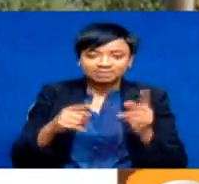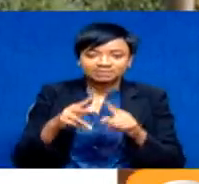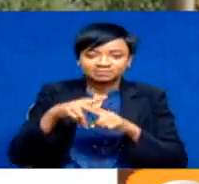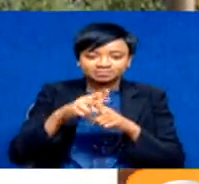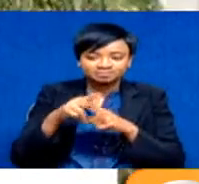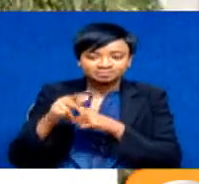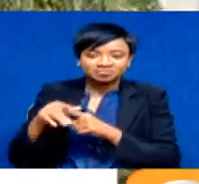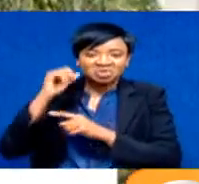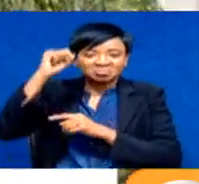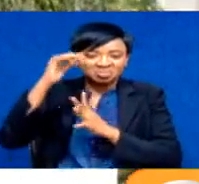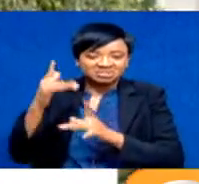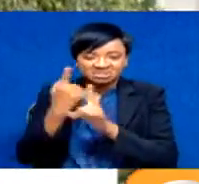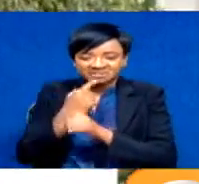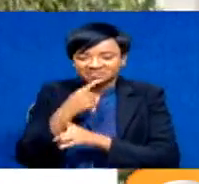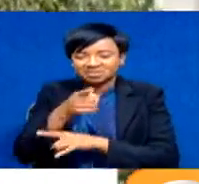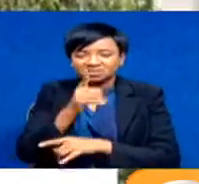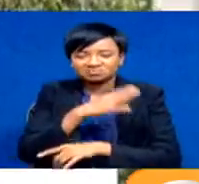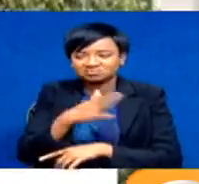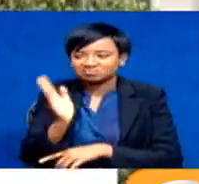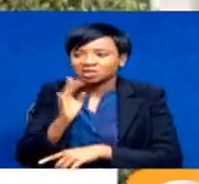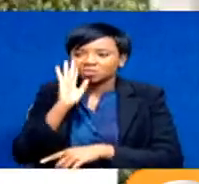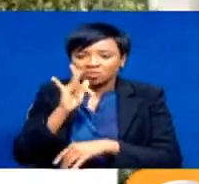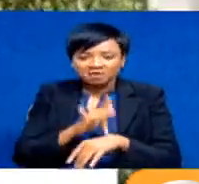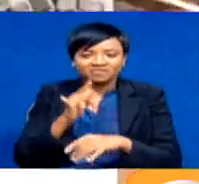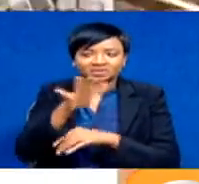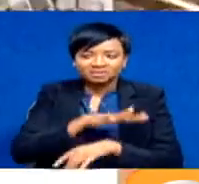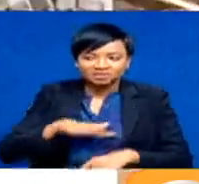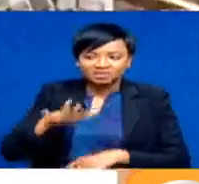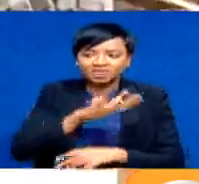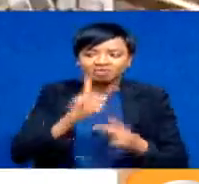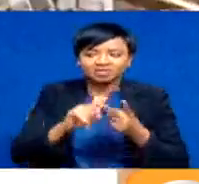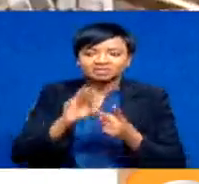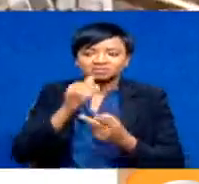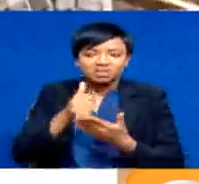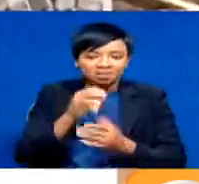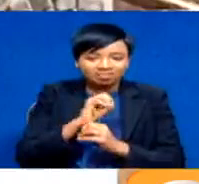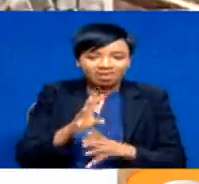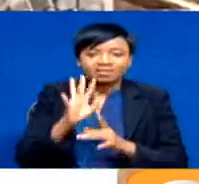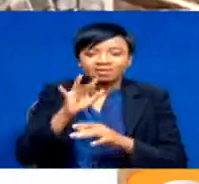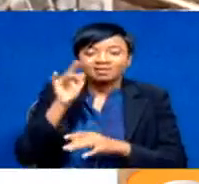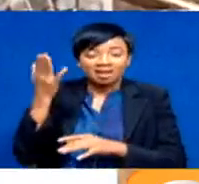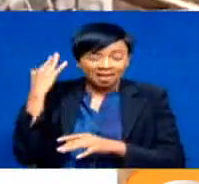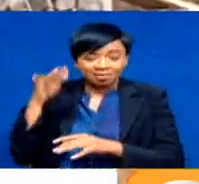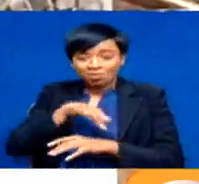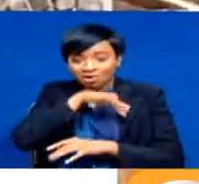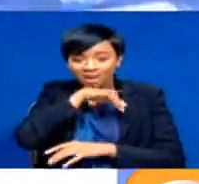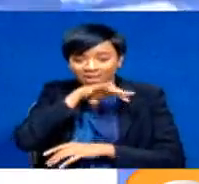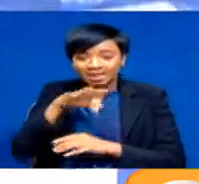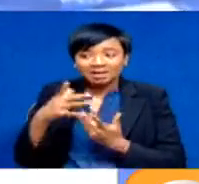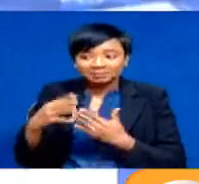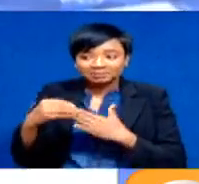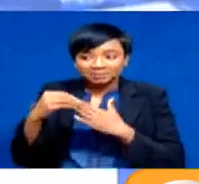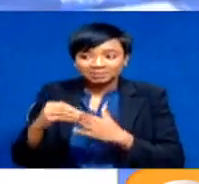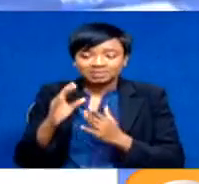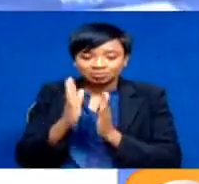voices began to criticize the project, saying it would harm the environment. The then opposition leader Raila Odinga led the